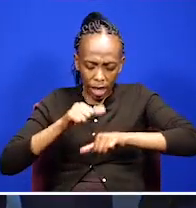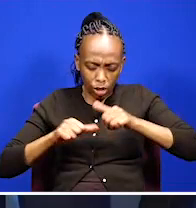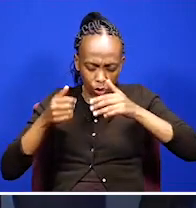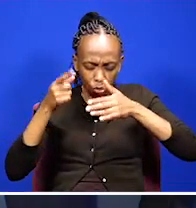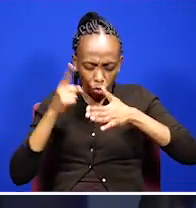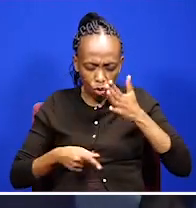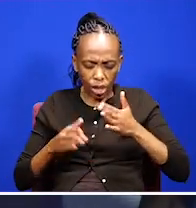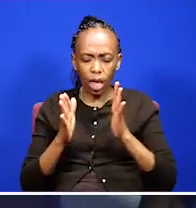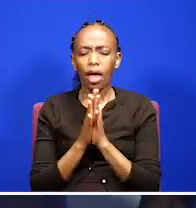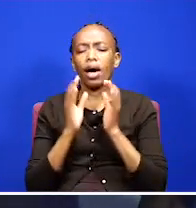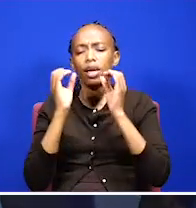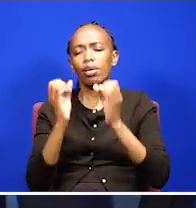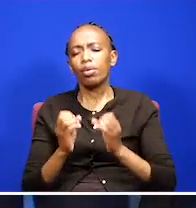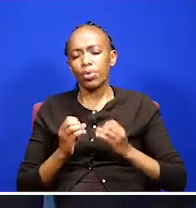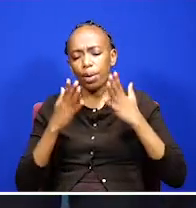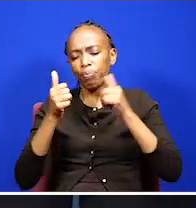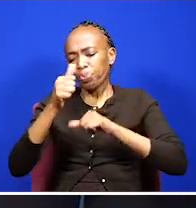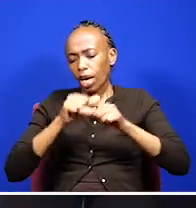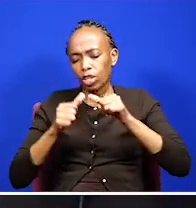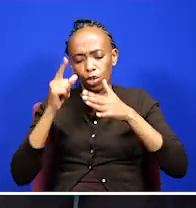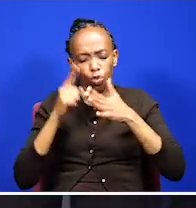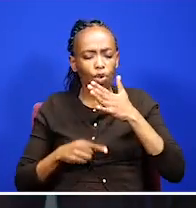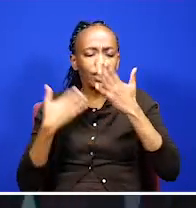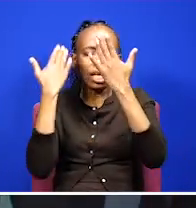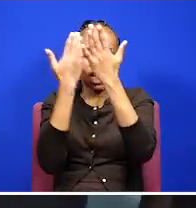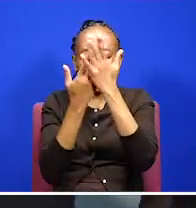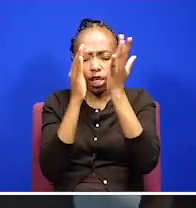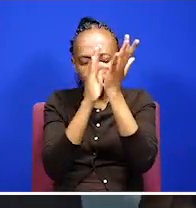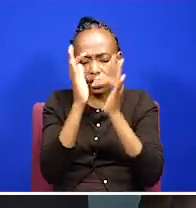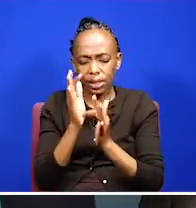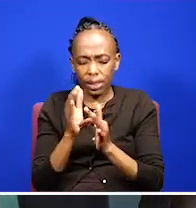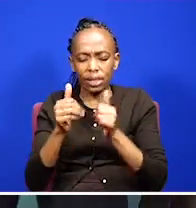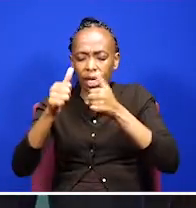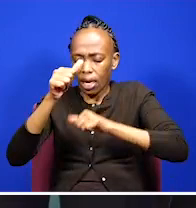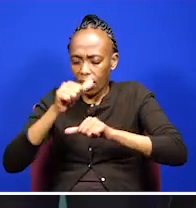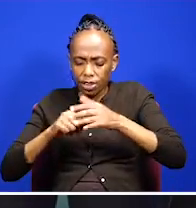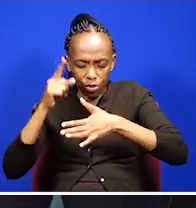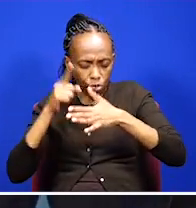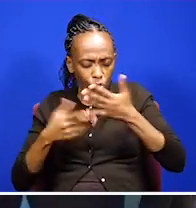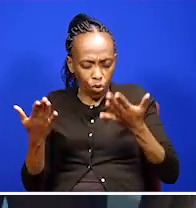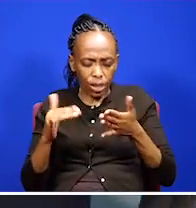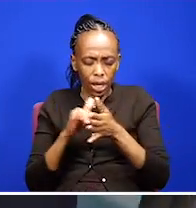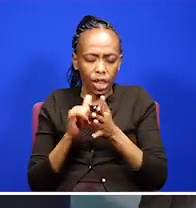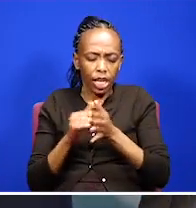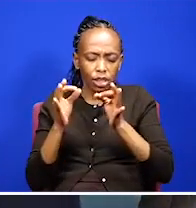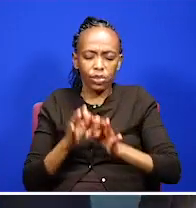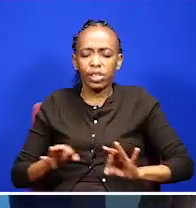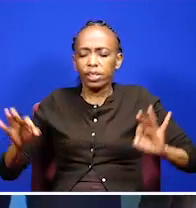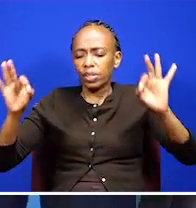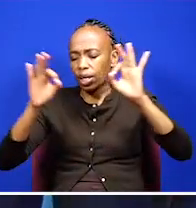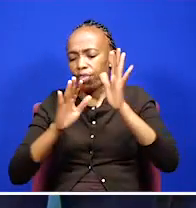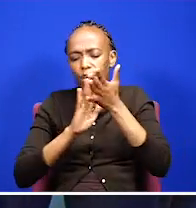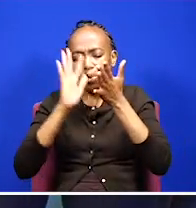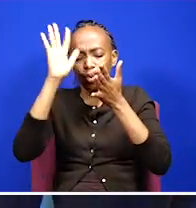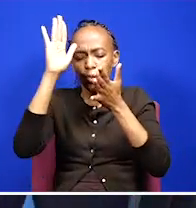is hallelujah. Our response today is thank you, Jesus. Our response today is that you deserve the